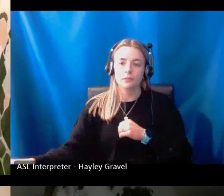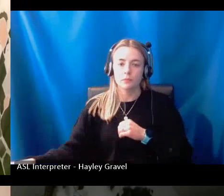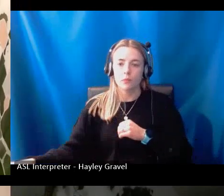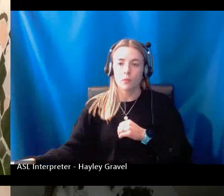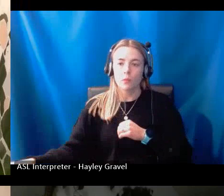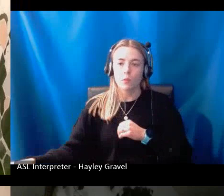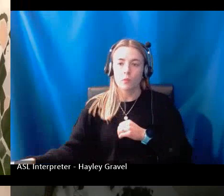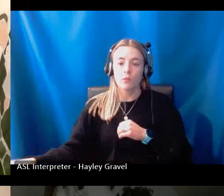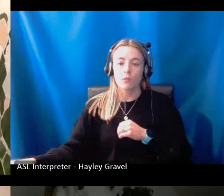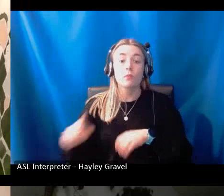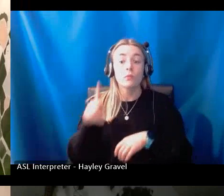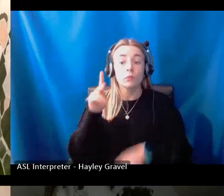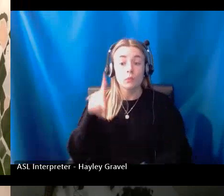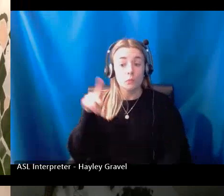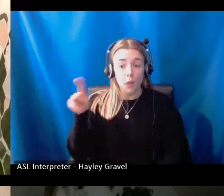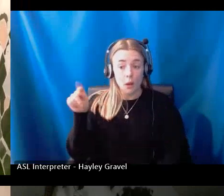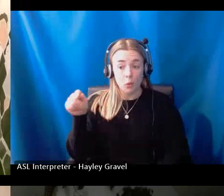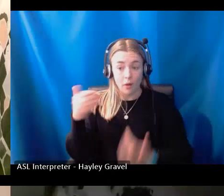Did all of you get my PowerPoint?